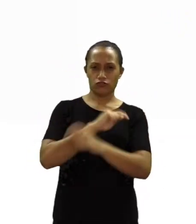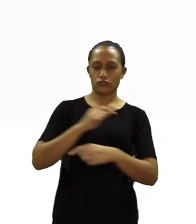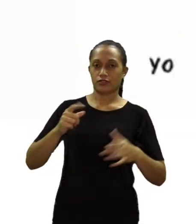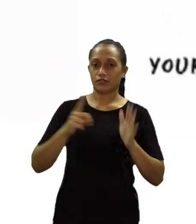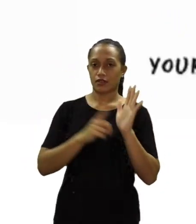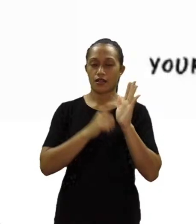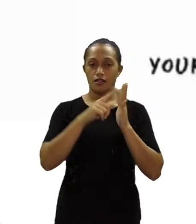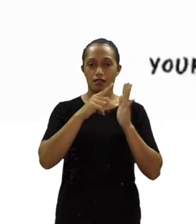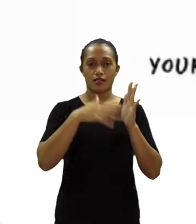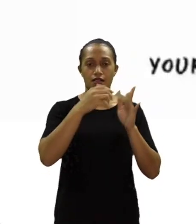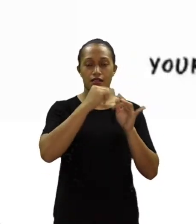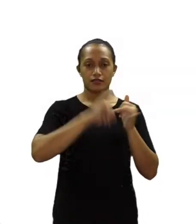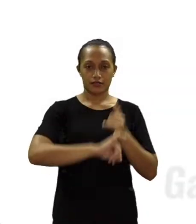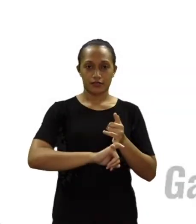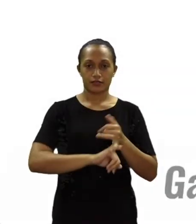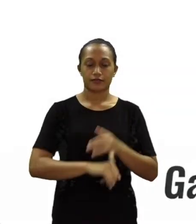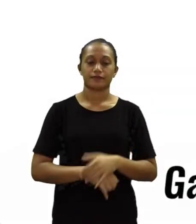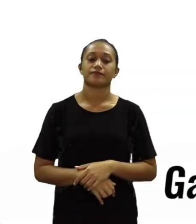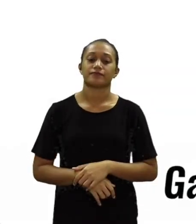lungs.